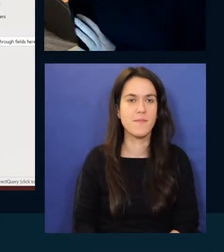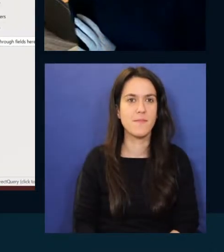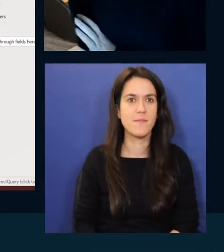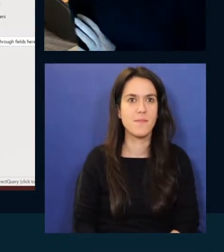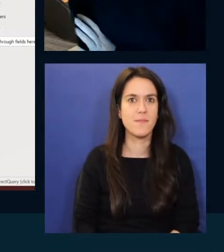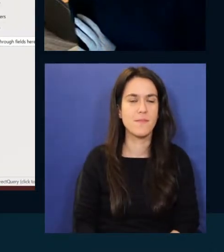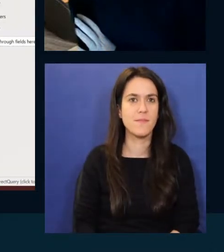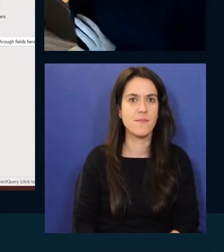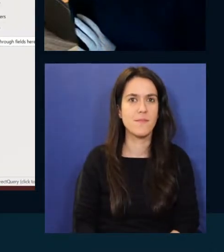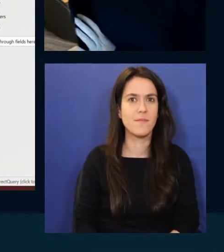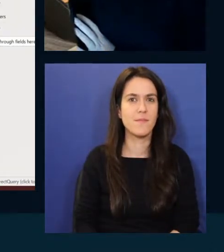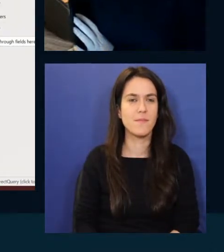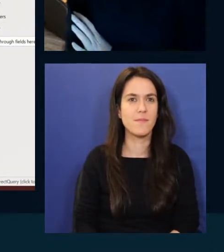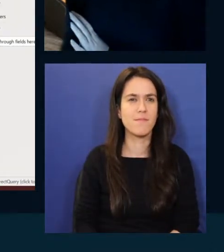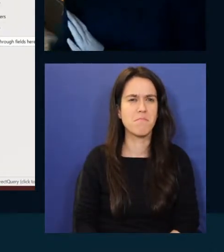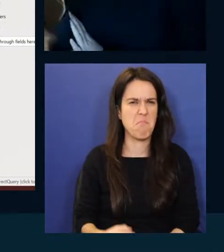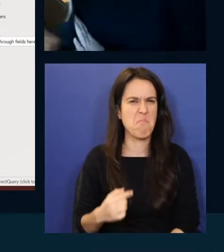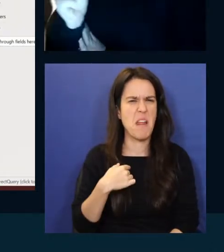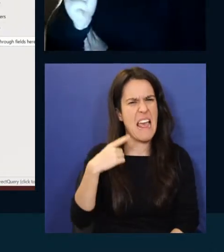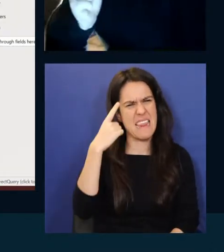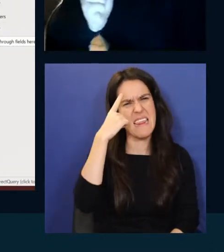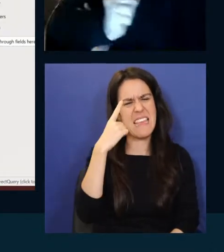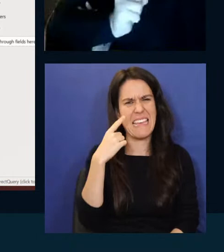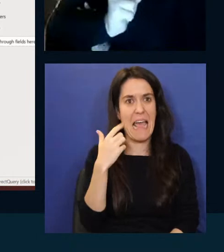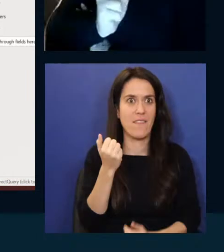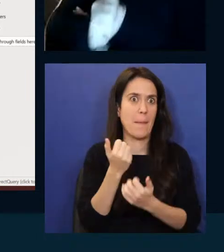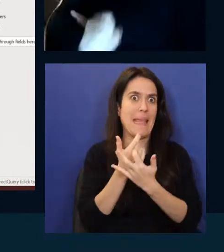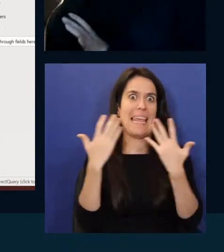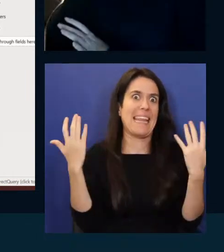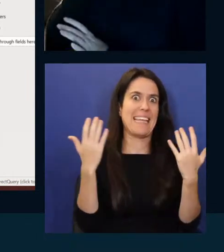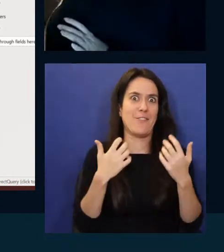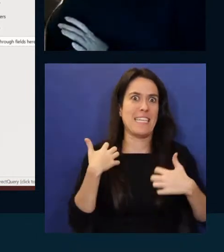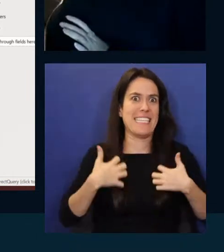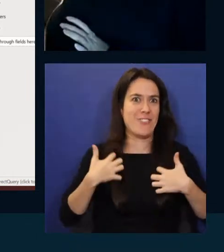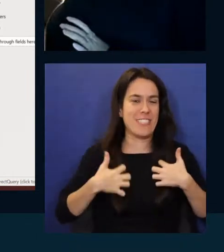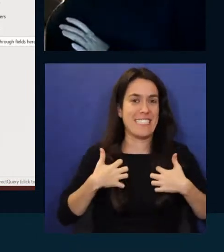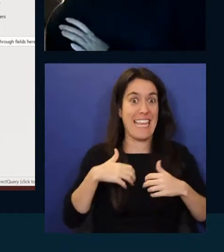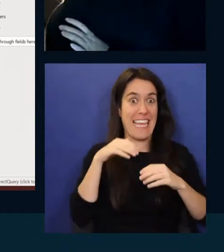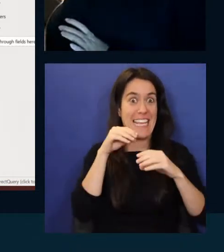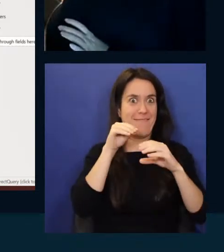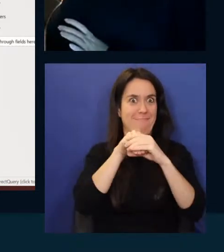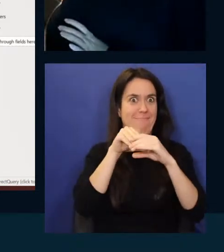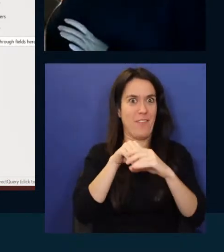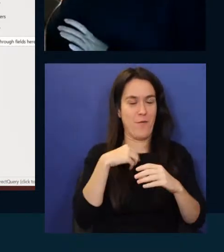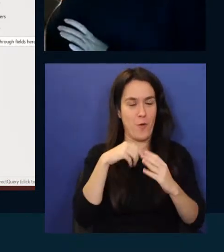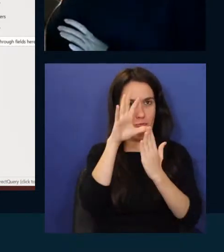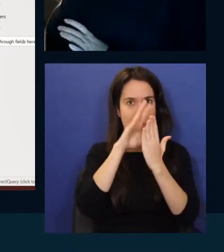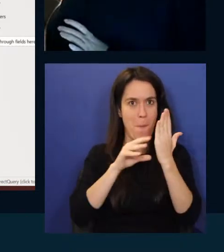But I'm sure there is like plenty of interesting insights you can gain from these reports.